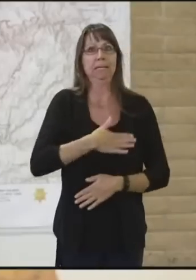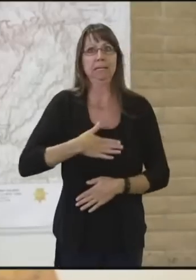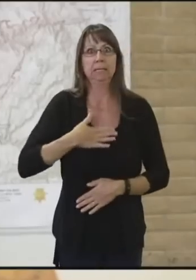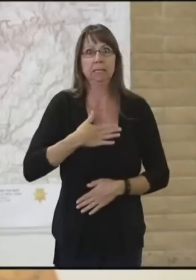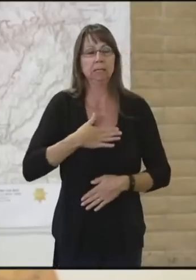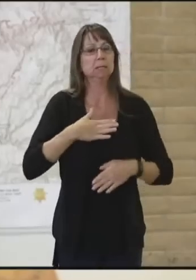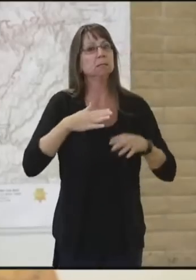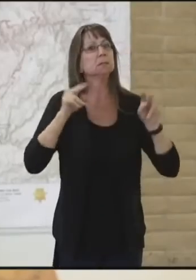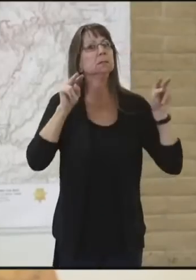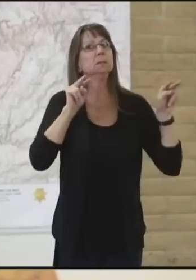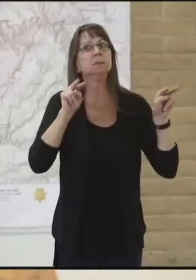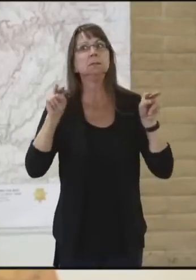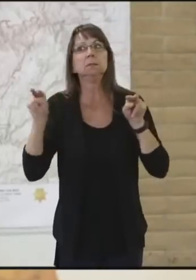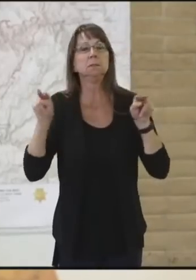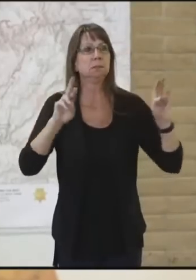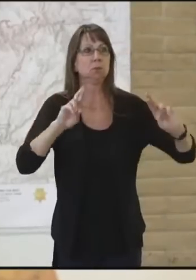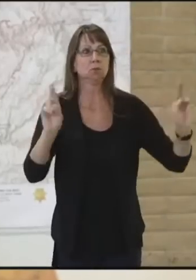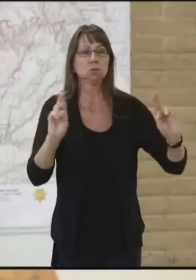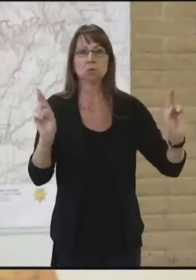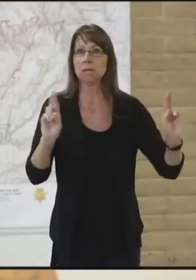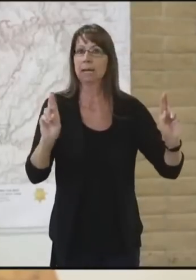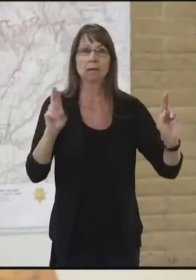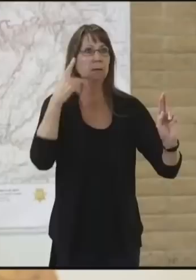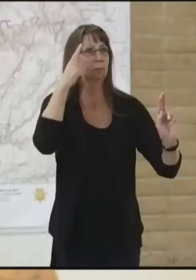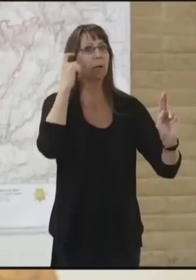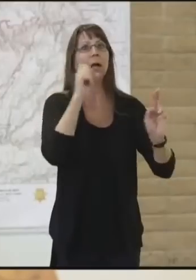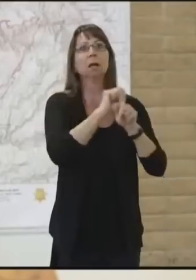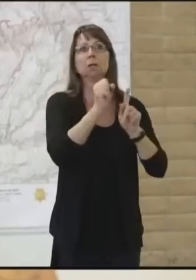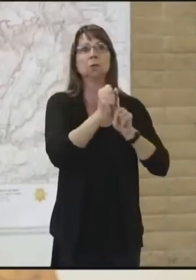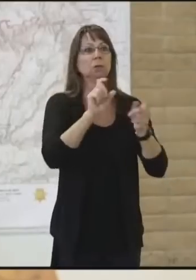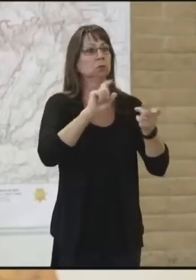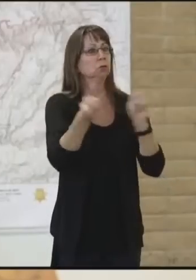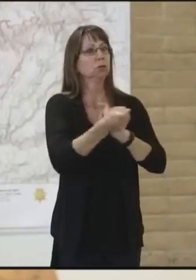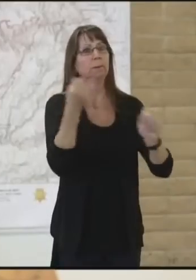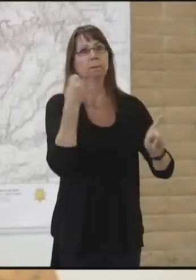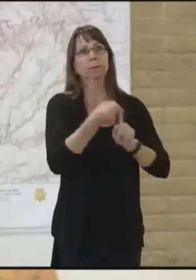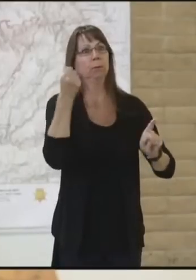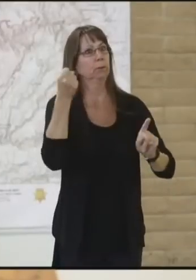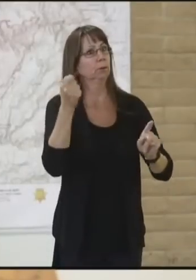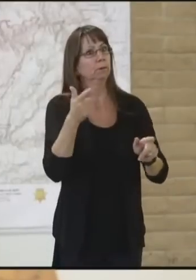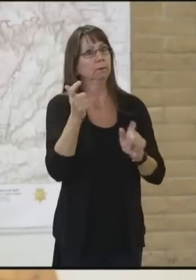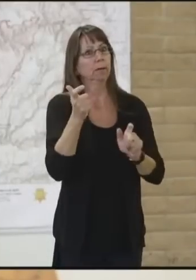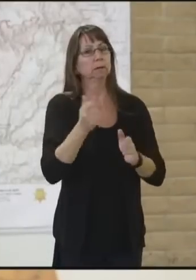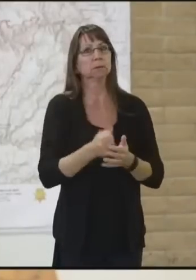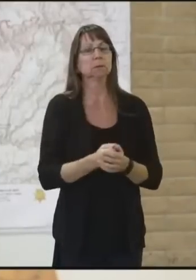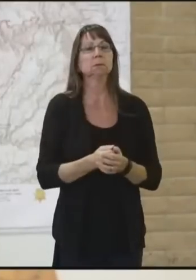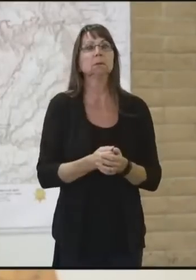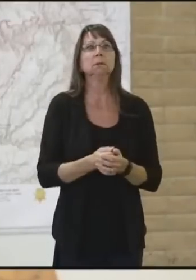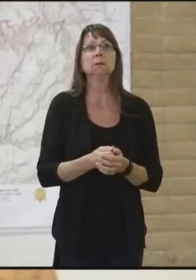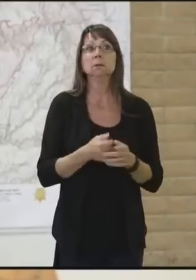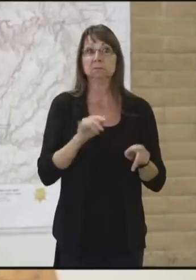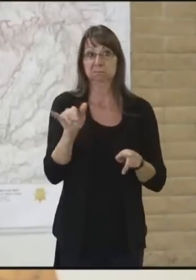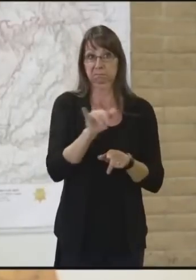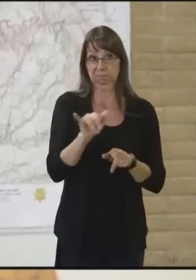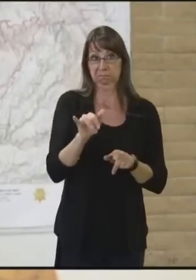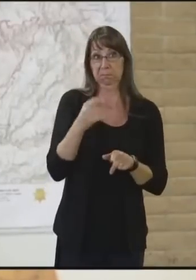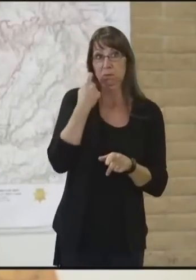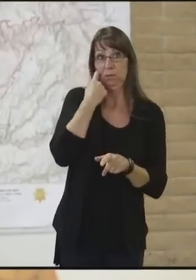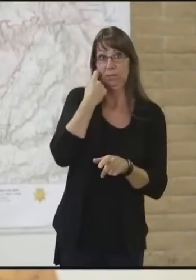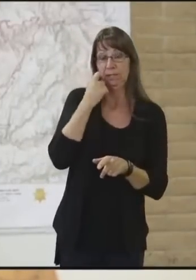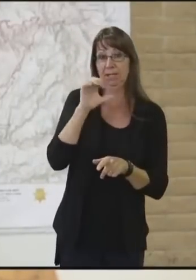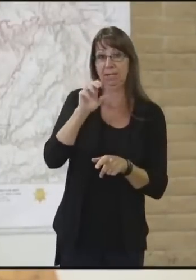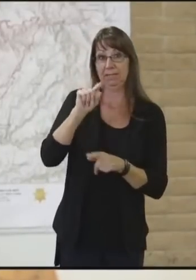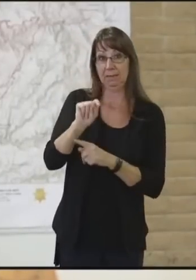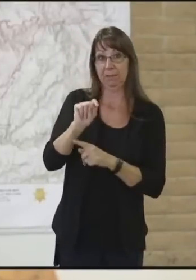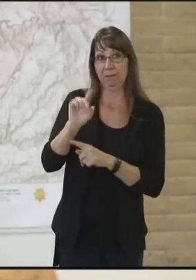Situation can change, and it can change immediately. And I'll give you an example. On September 8th, we